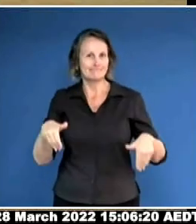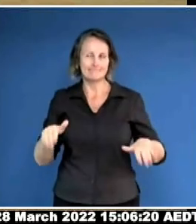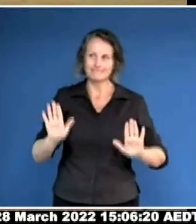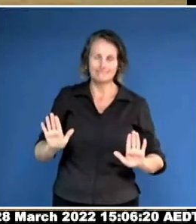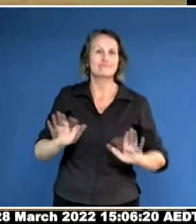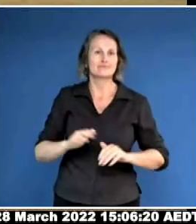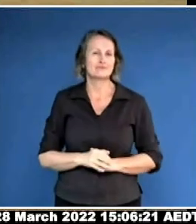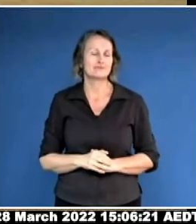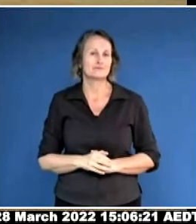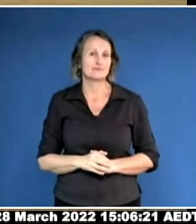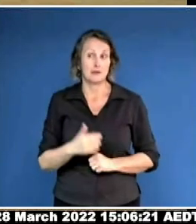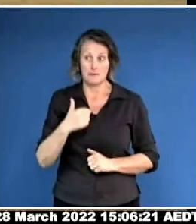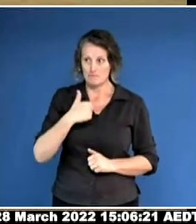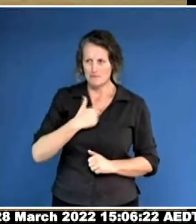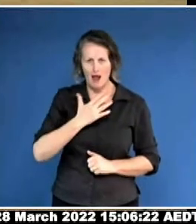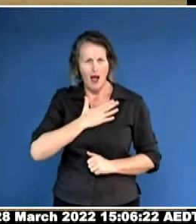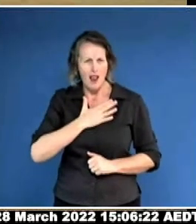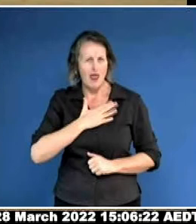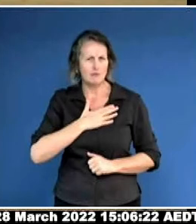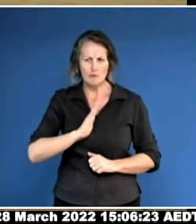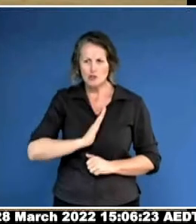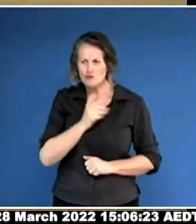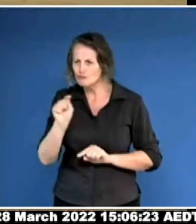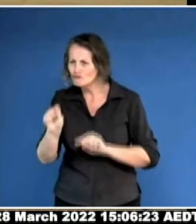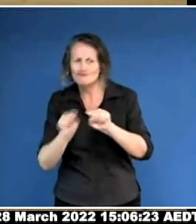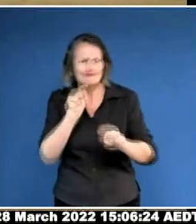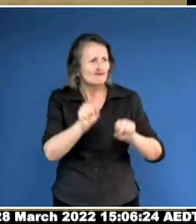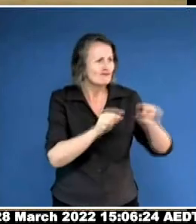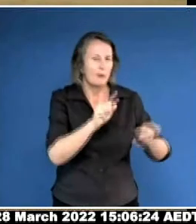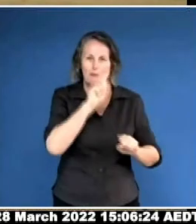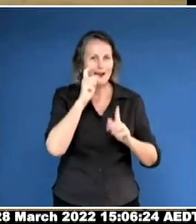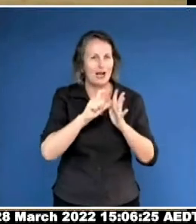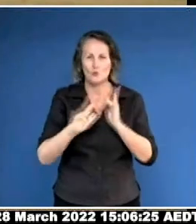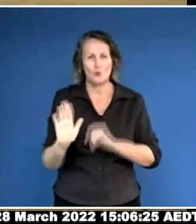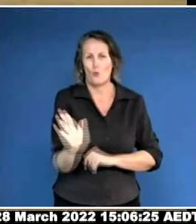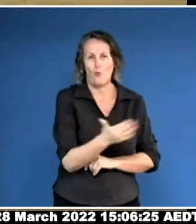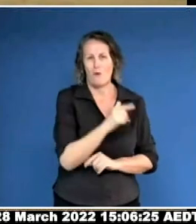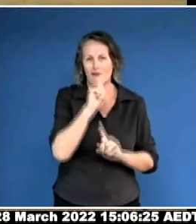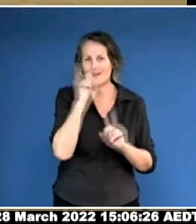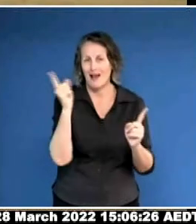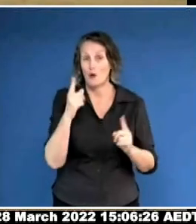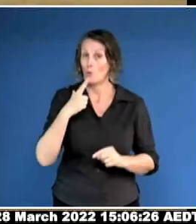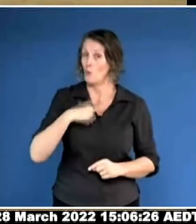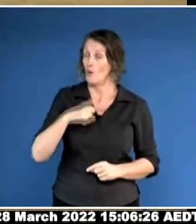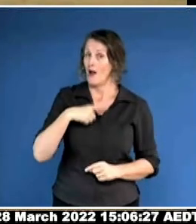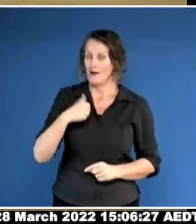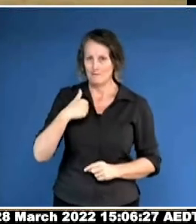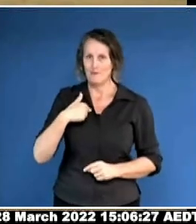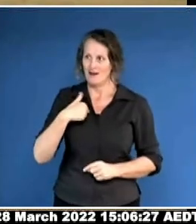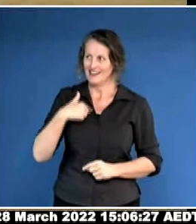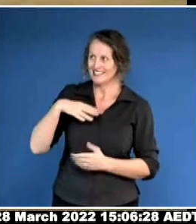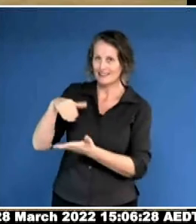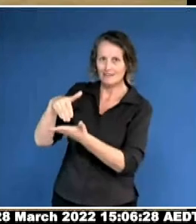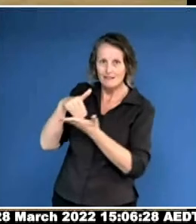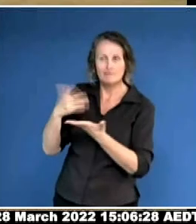While my interests are diverse, I don't always get to pursue everything I'm interested in because my own care needs take up a lot